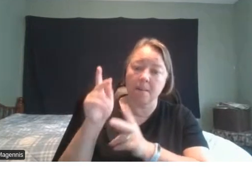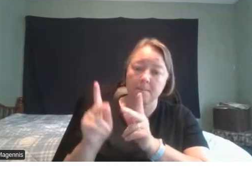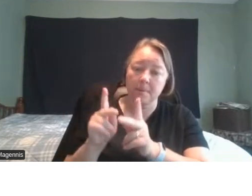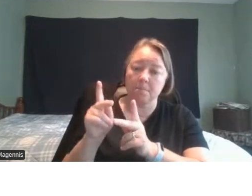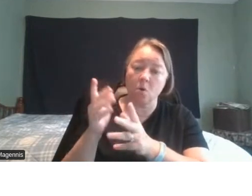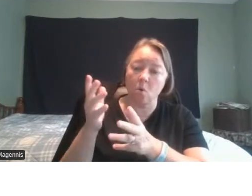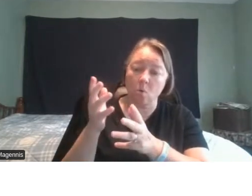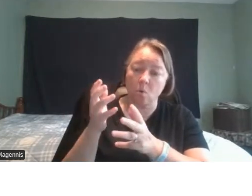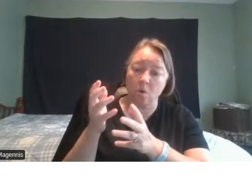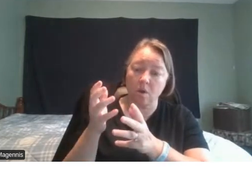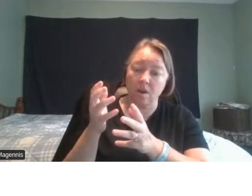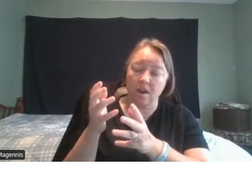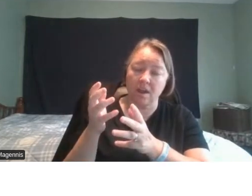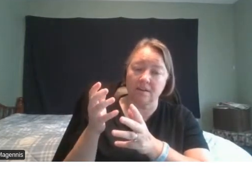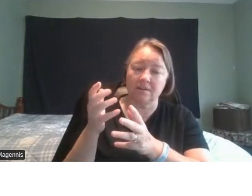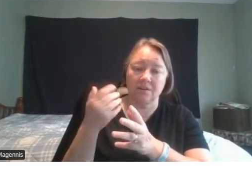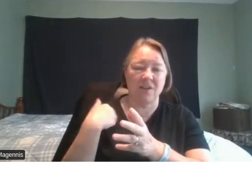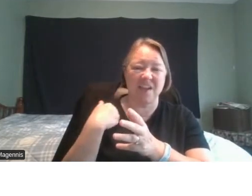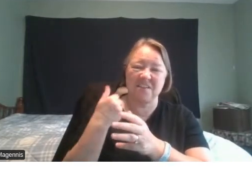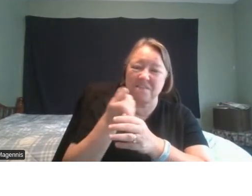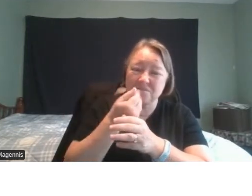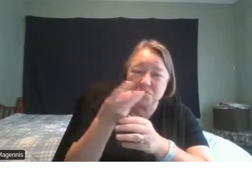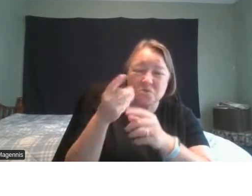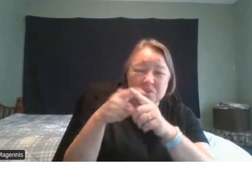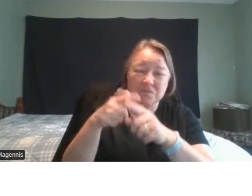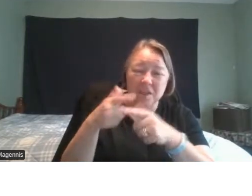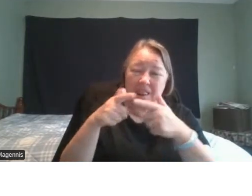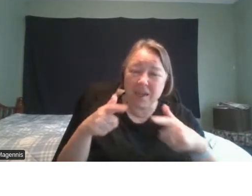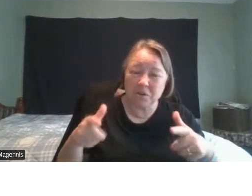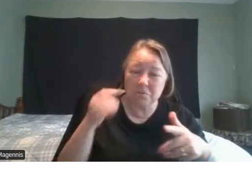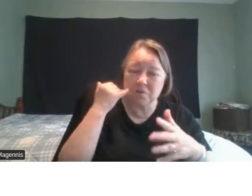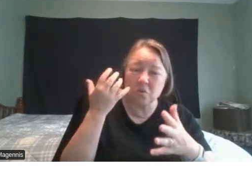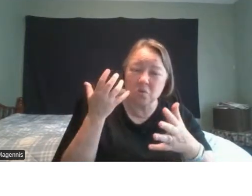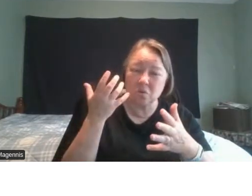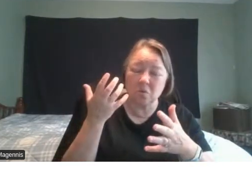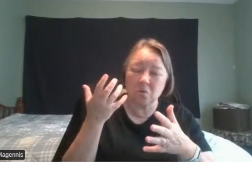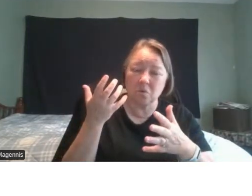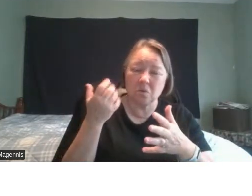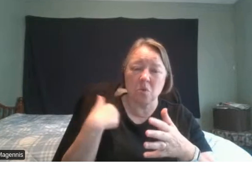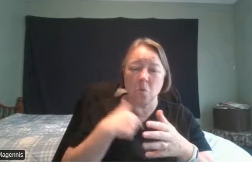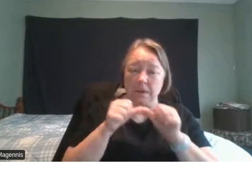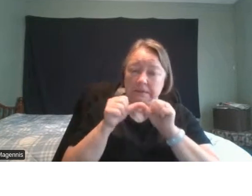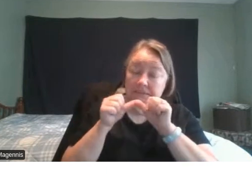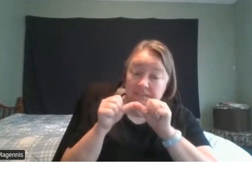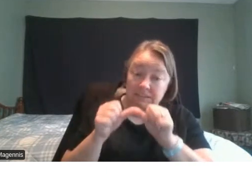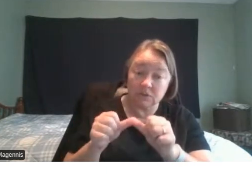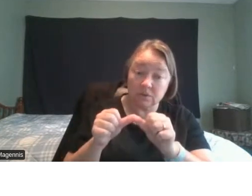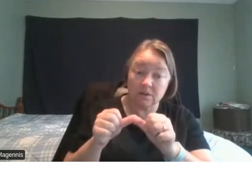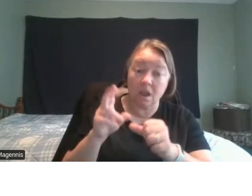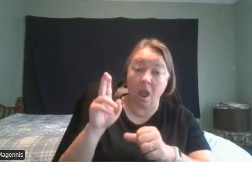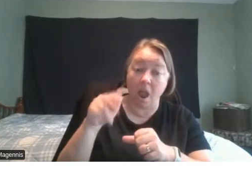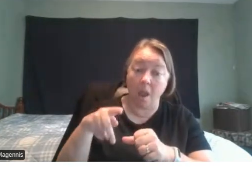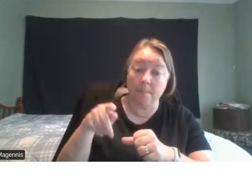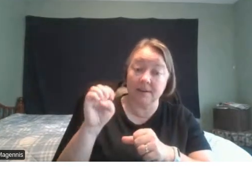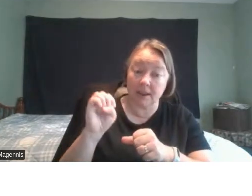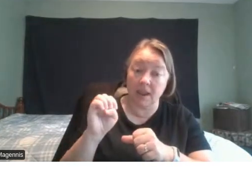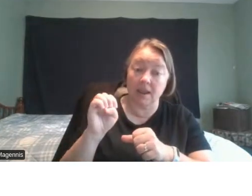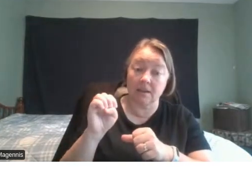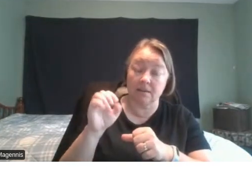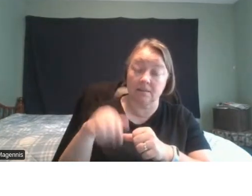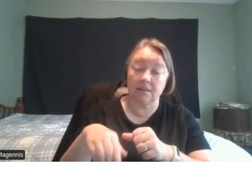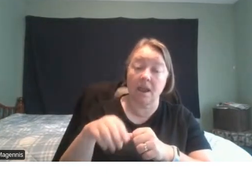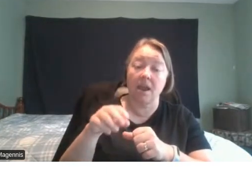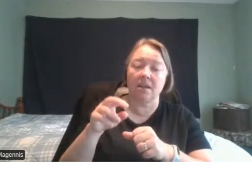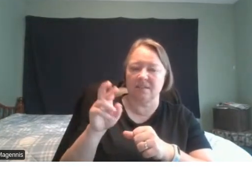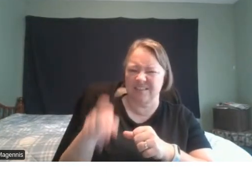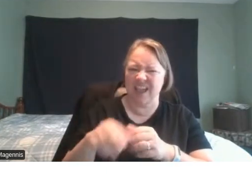to help, we have it in a few languages, but if you want to help, so we're continuing to update. The reference guide really explains